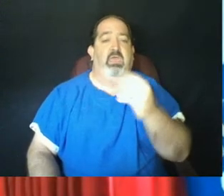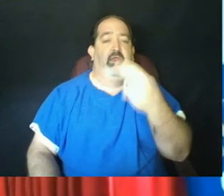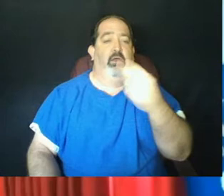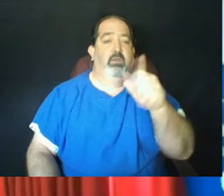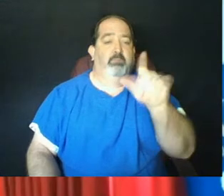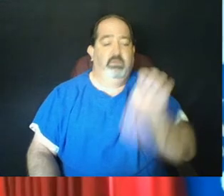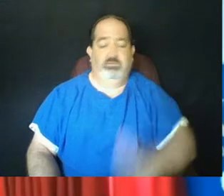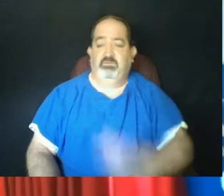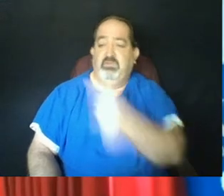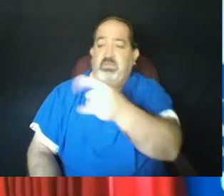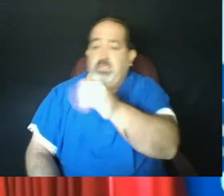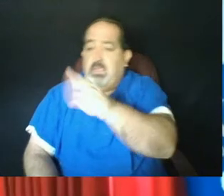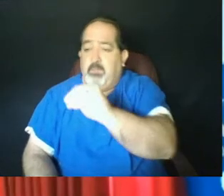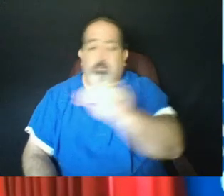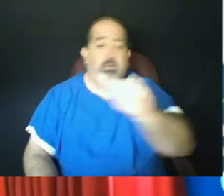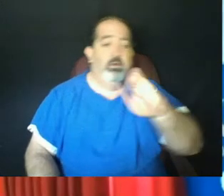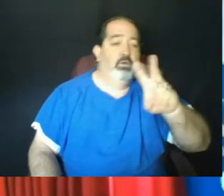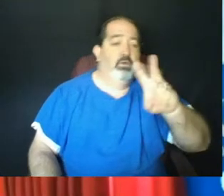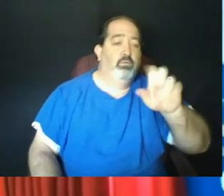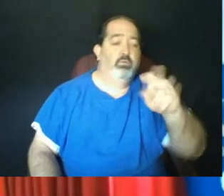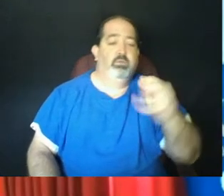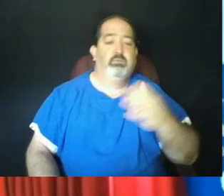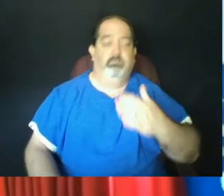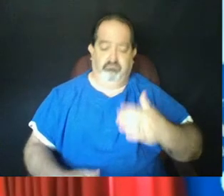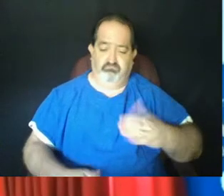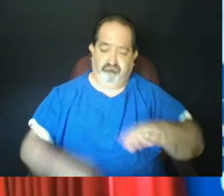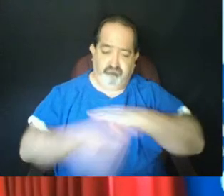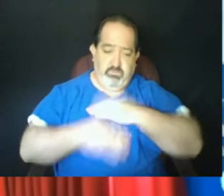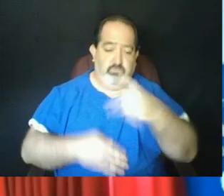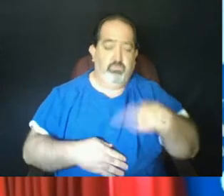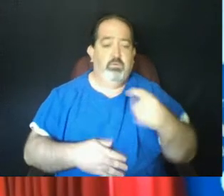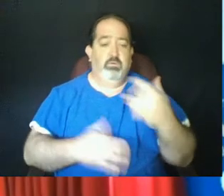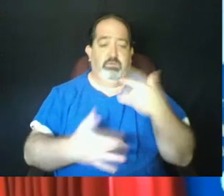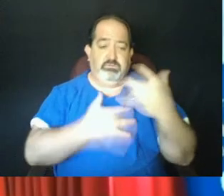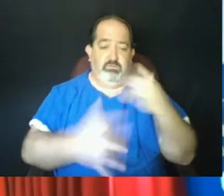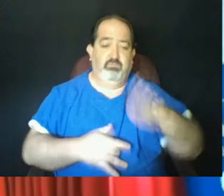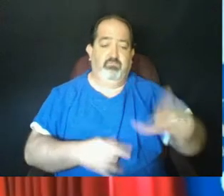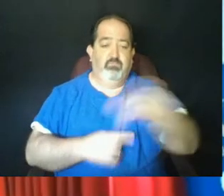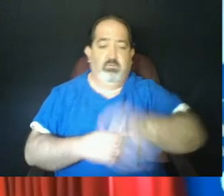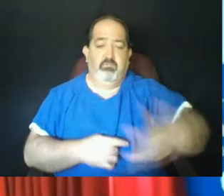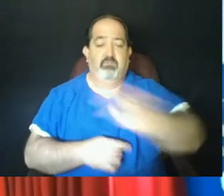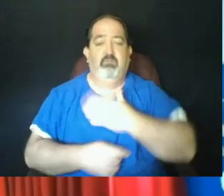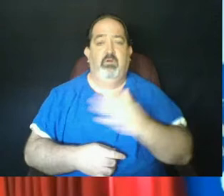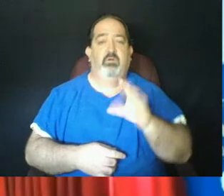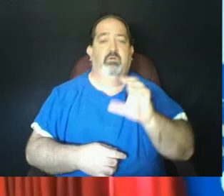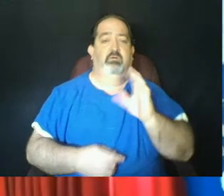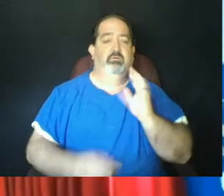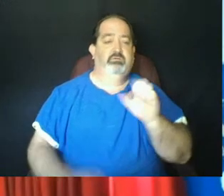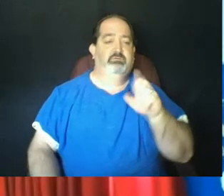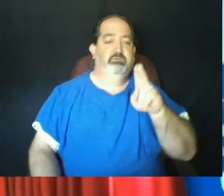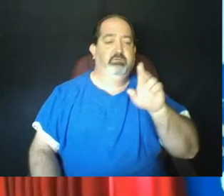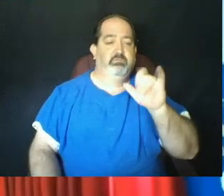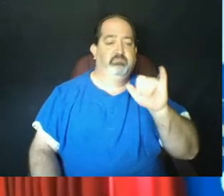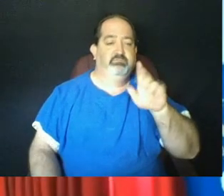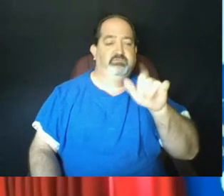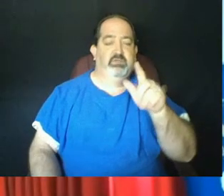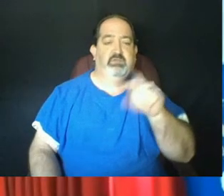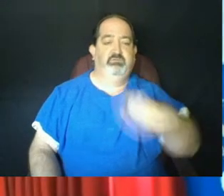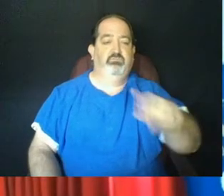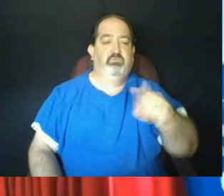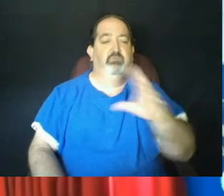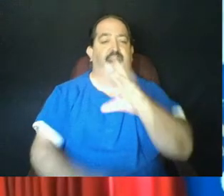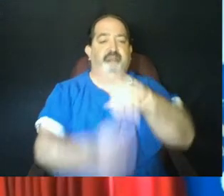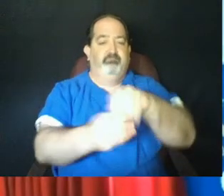Guillaume and Arwen, well pleased with you and ever concerned with the welfare and wishes of our subjects, we are minded to invest you as Baron